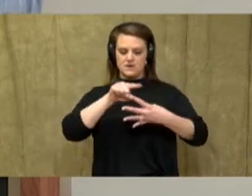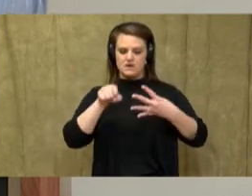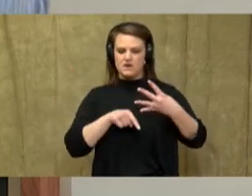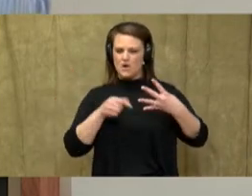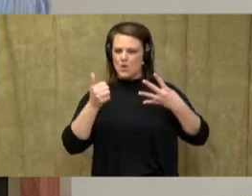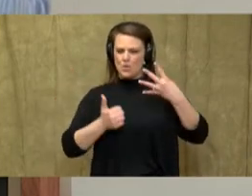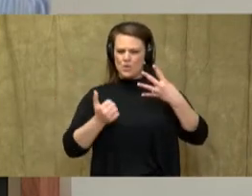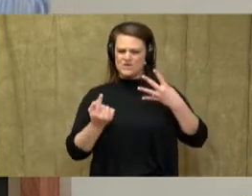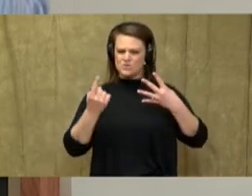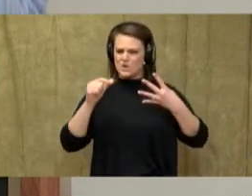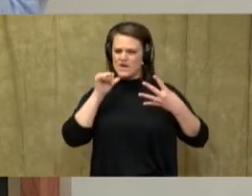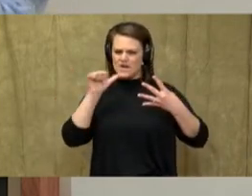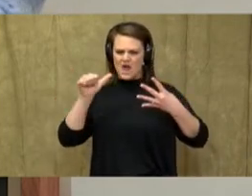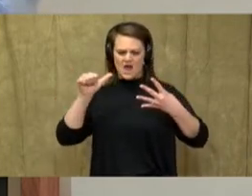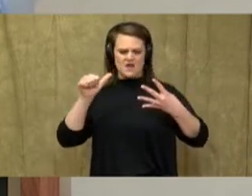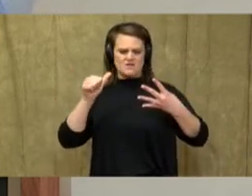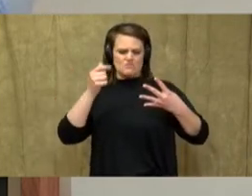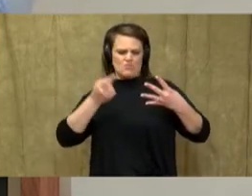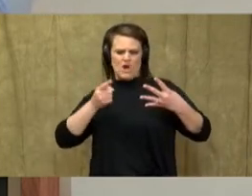belong with this group?